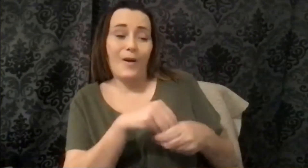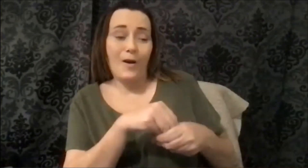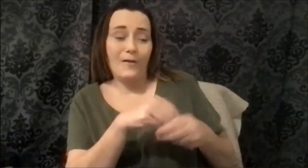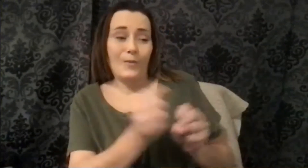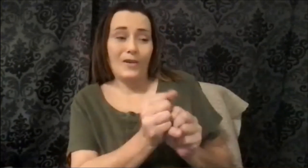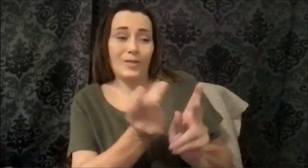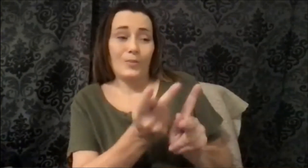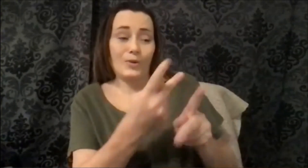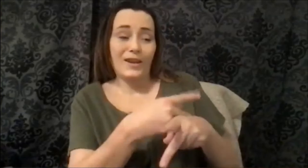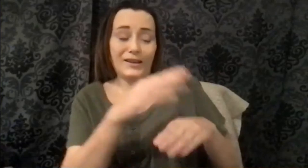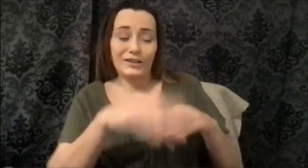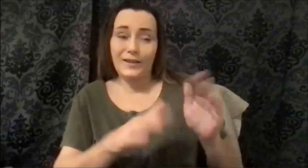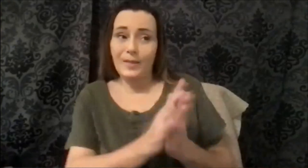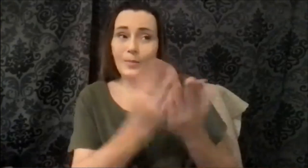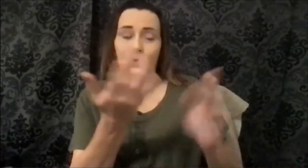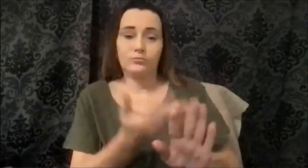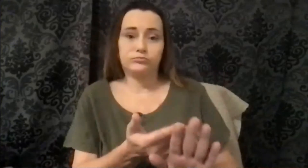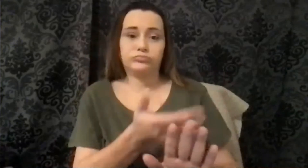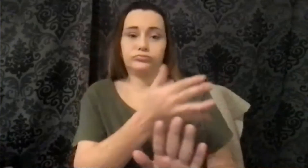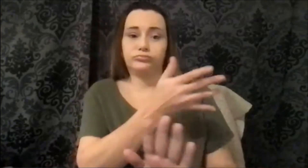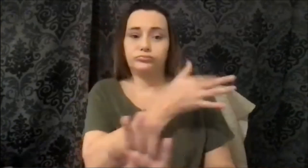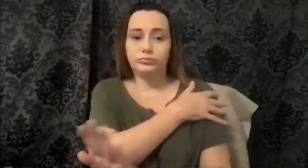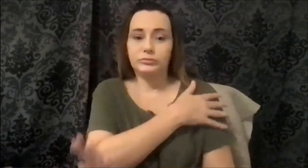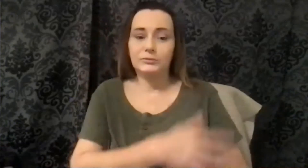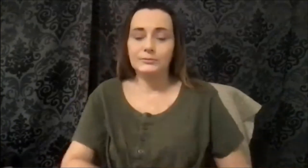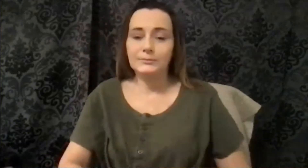other book piece in a long time.